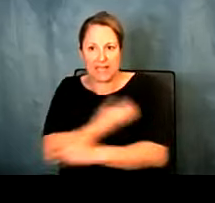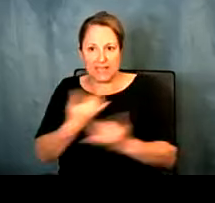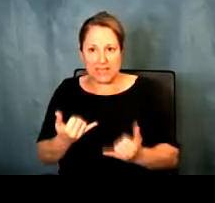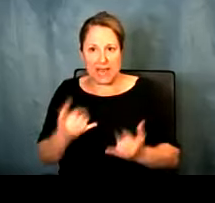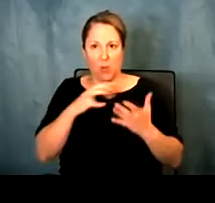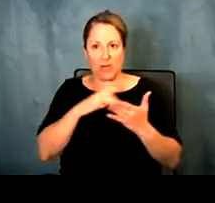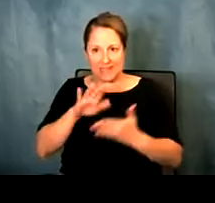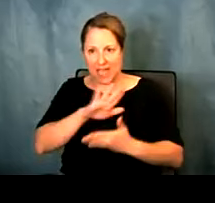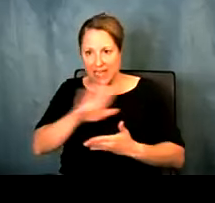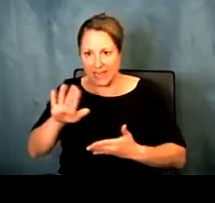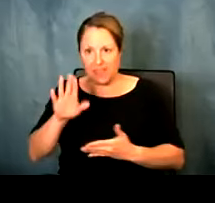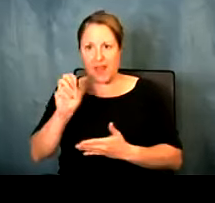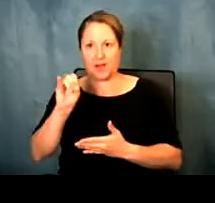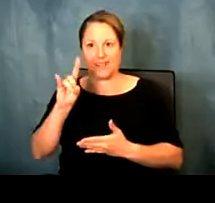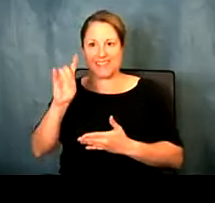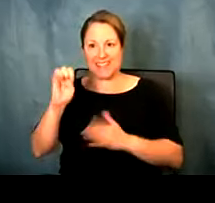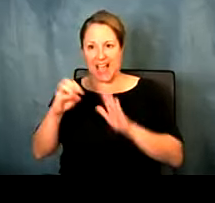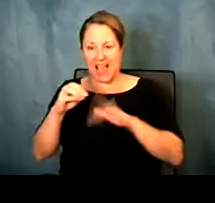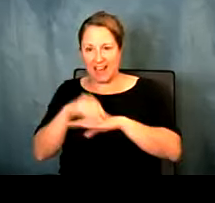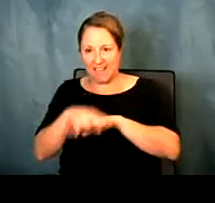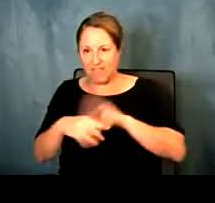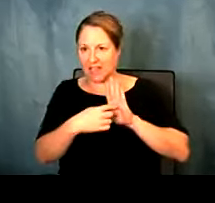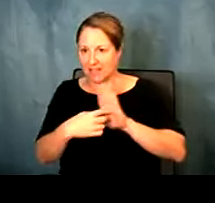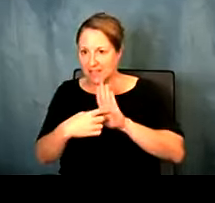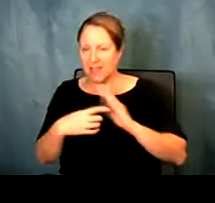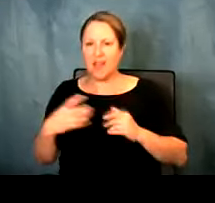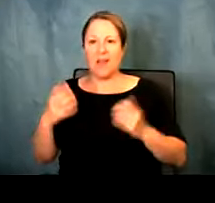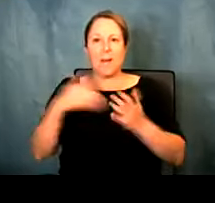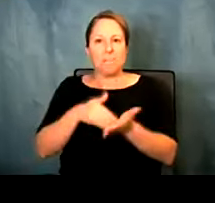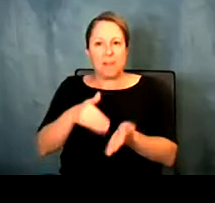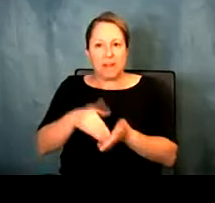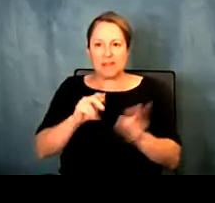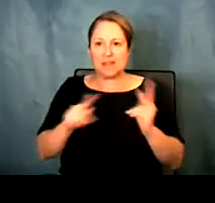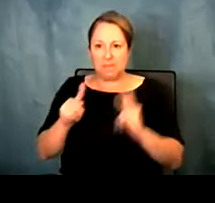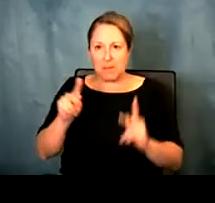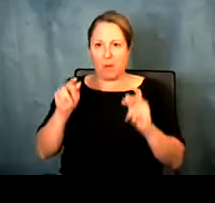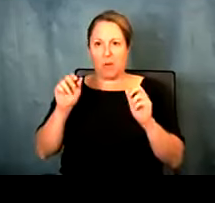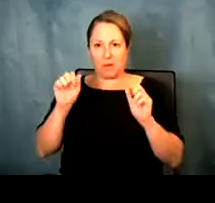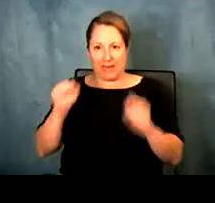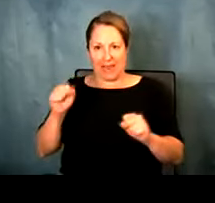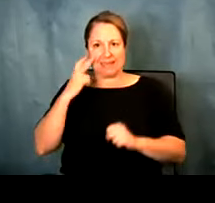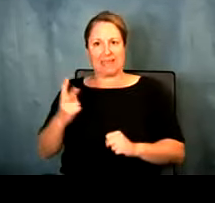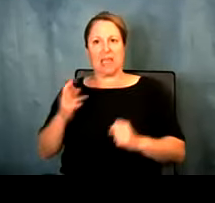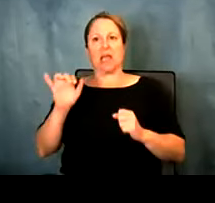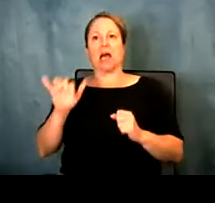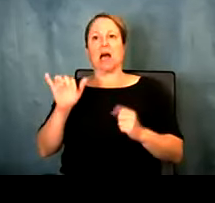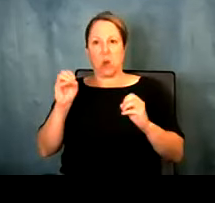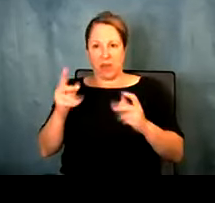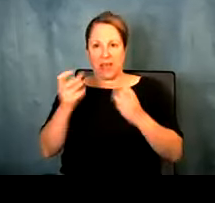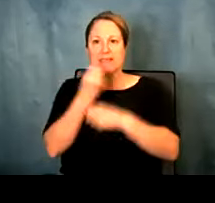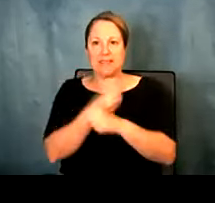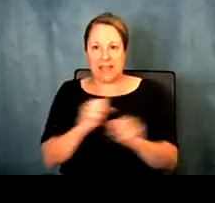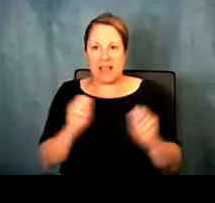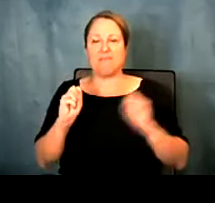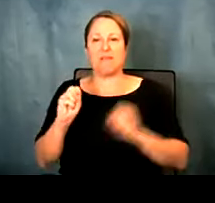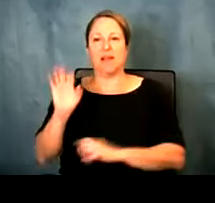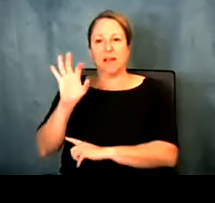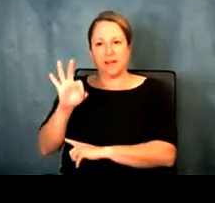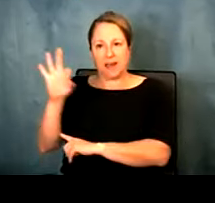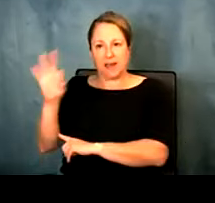are, millions of people to know that it's safe, millions to see that, we're constantly seeing that 99% of the people